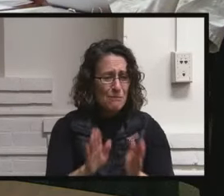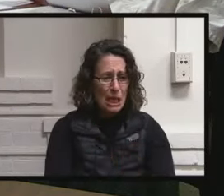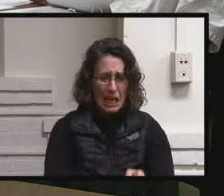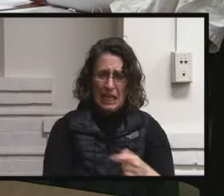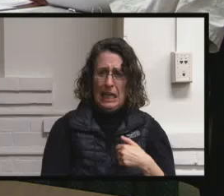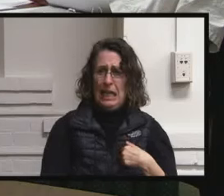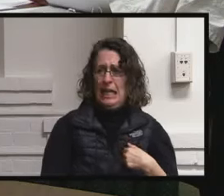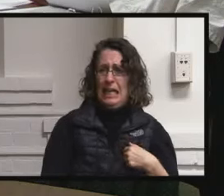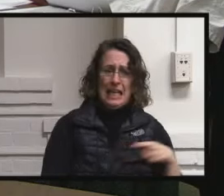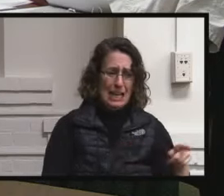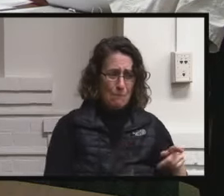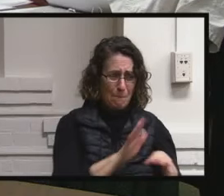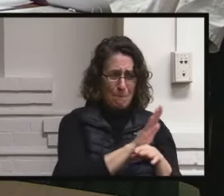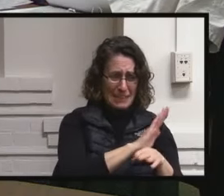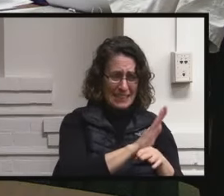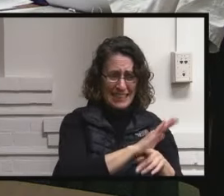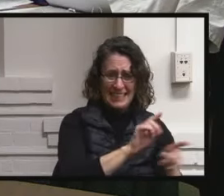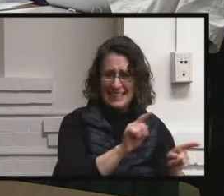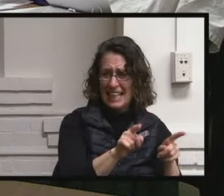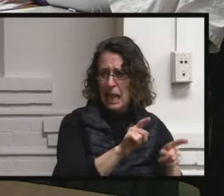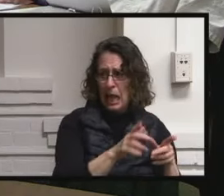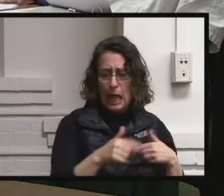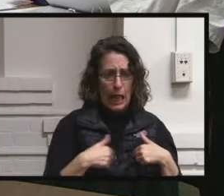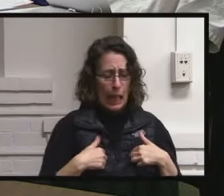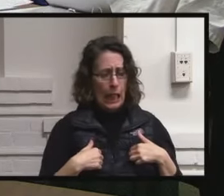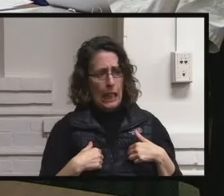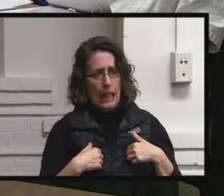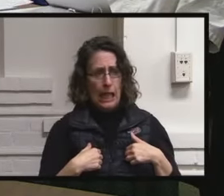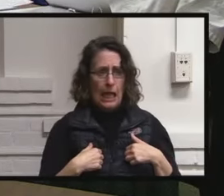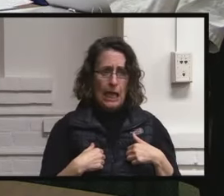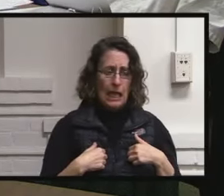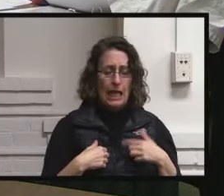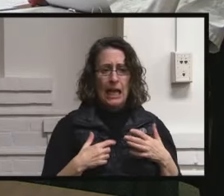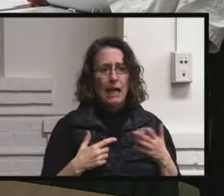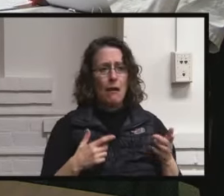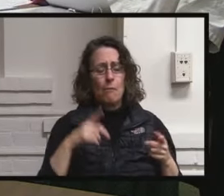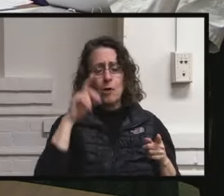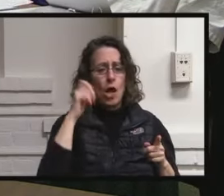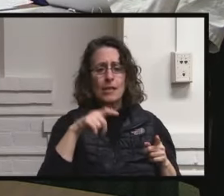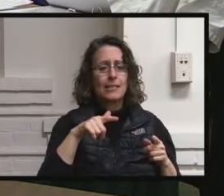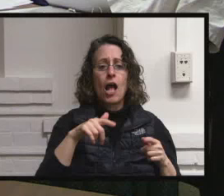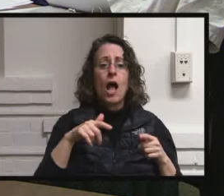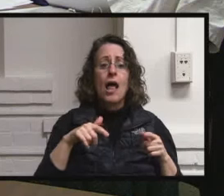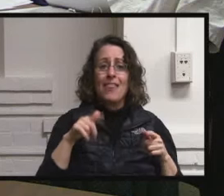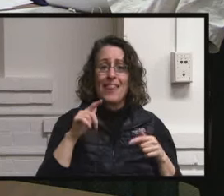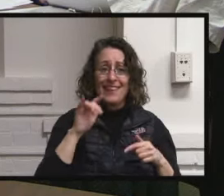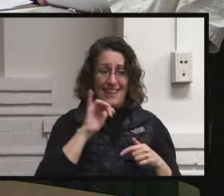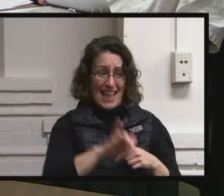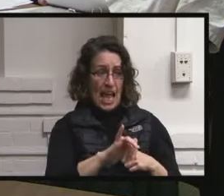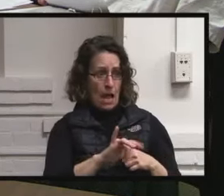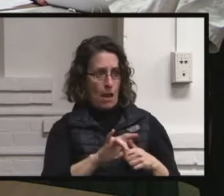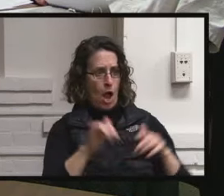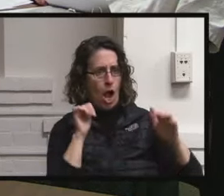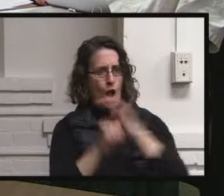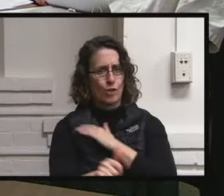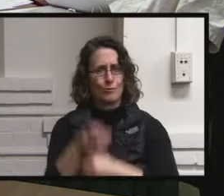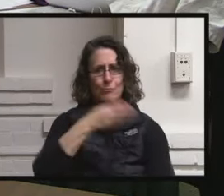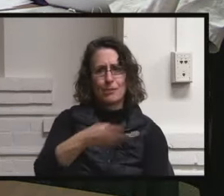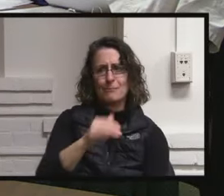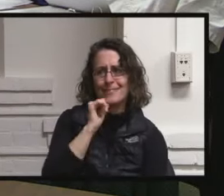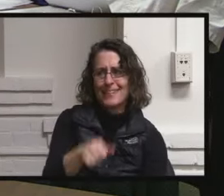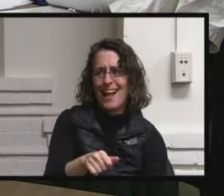really inures to the community as a whole, to the region as a whole, and that's why we've been talking about